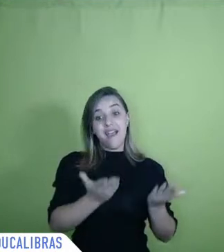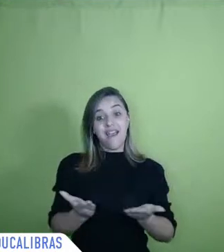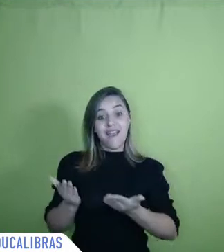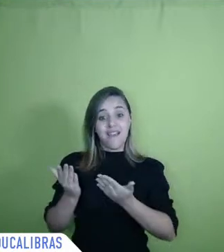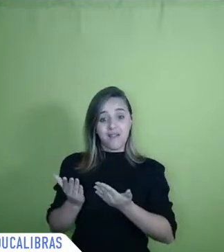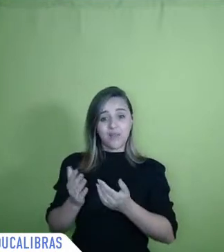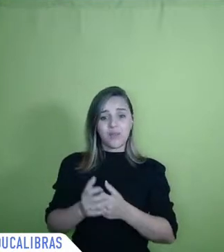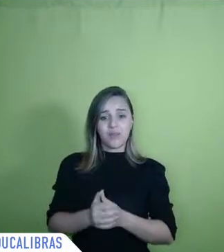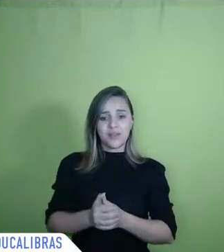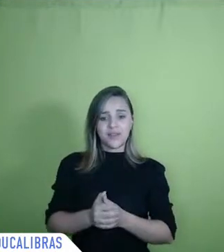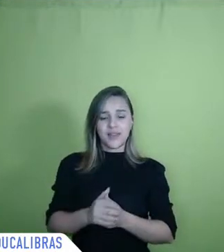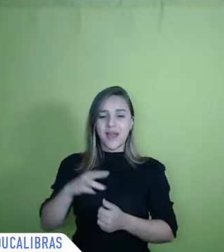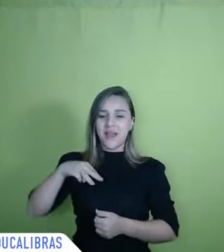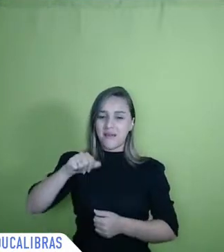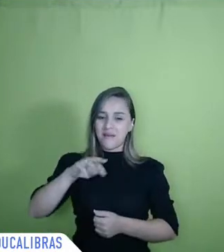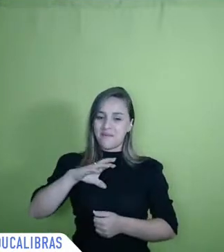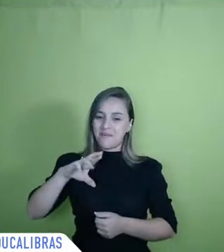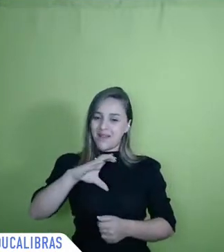Marc.